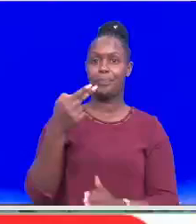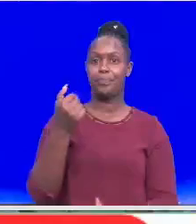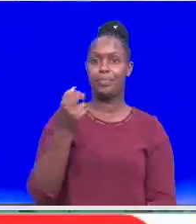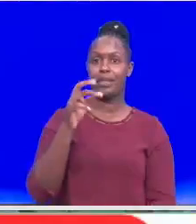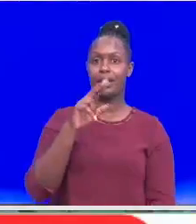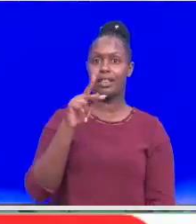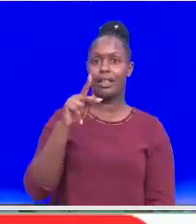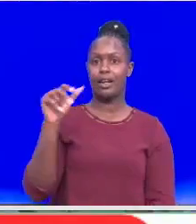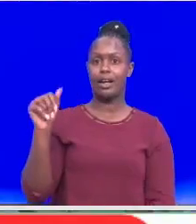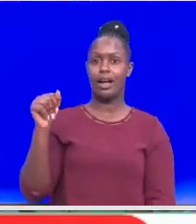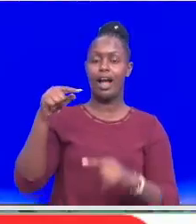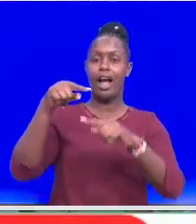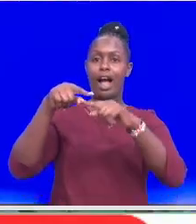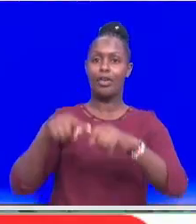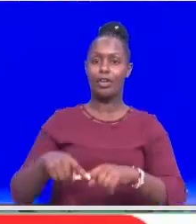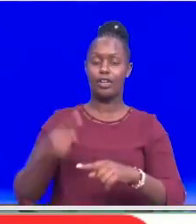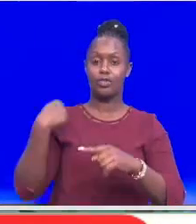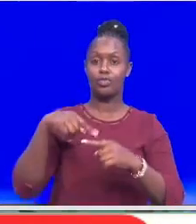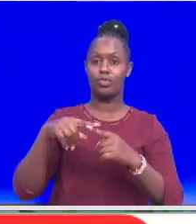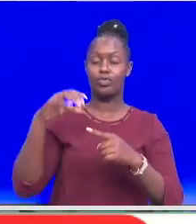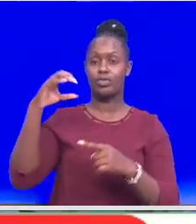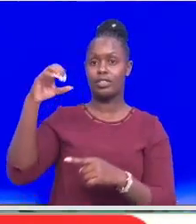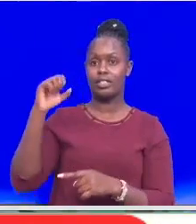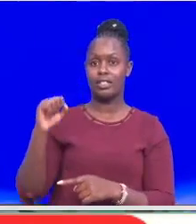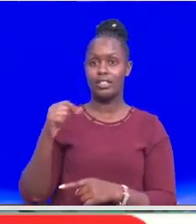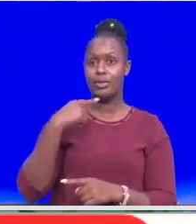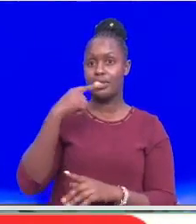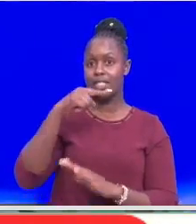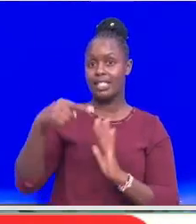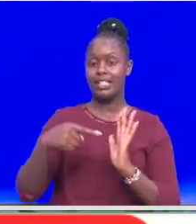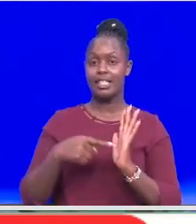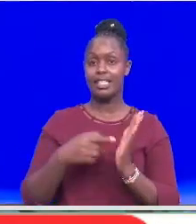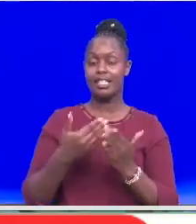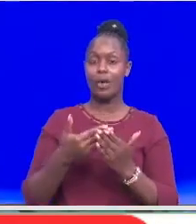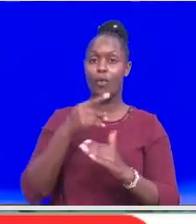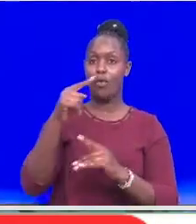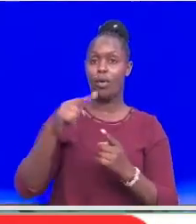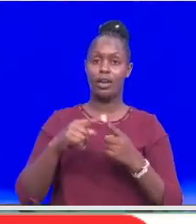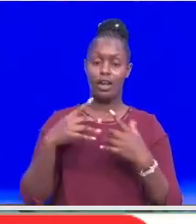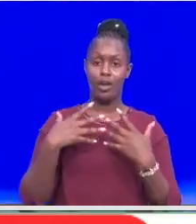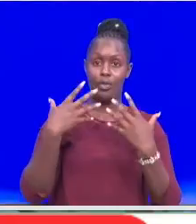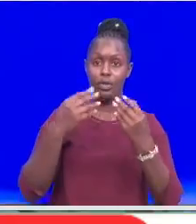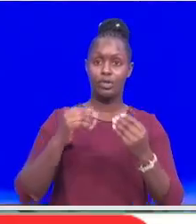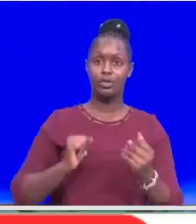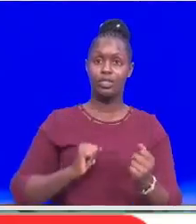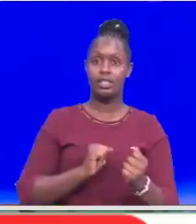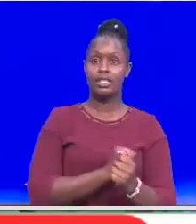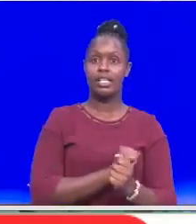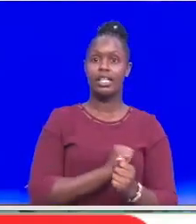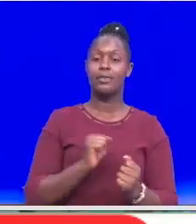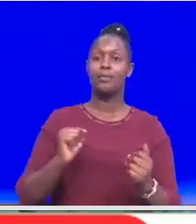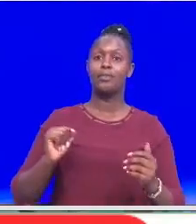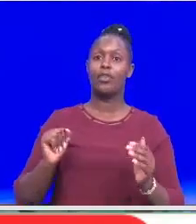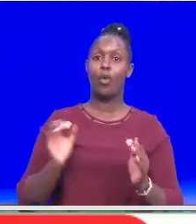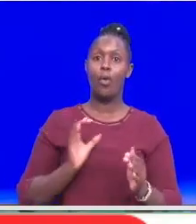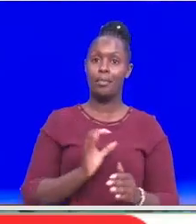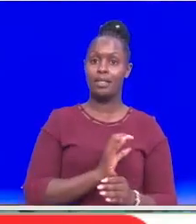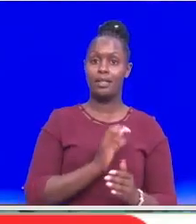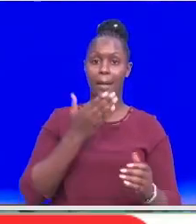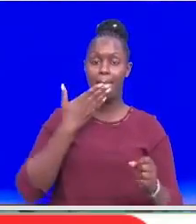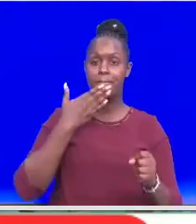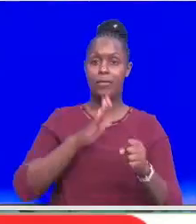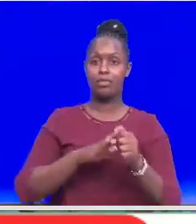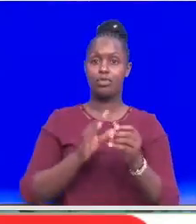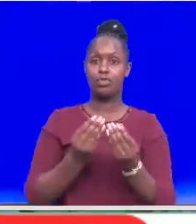for Interior Kithure Kindiki, who said this while appearing before a Senate committee on Thursday, promising to resolve the matter